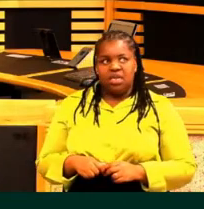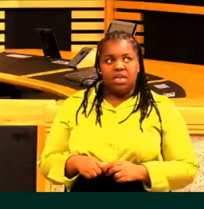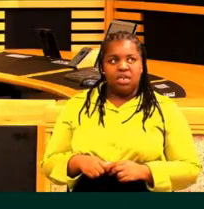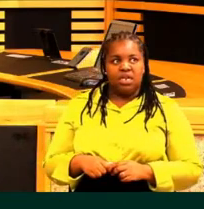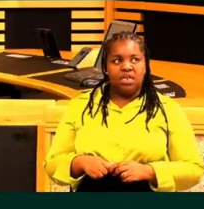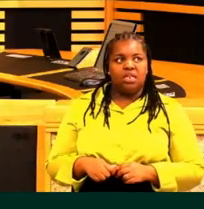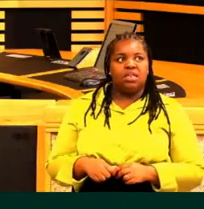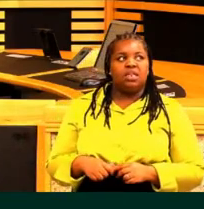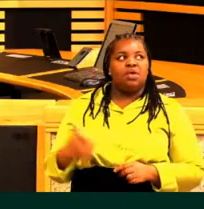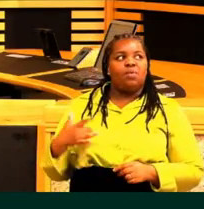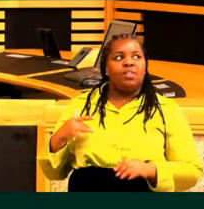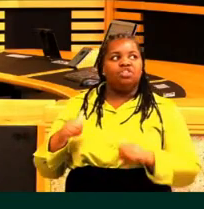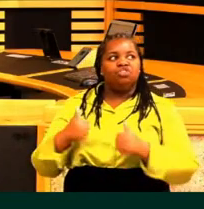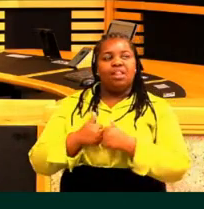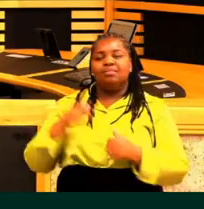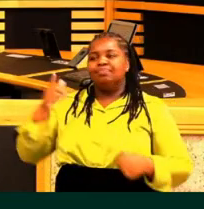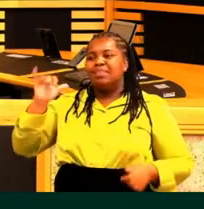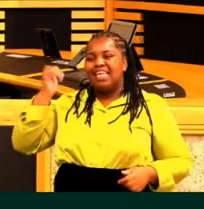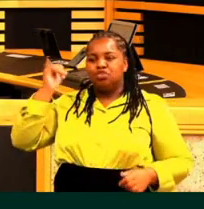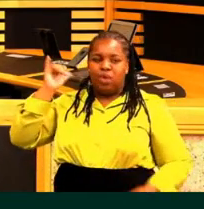it challenges Network